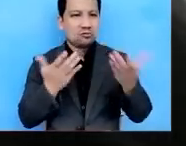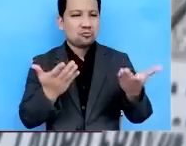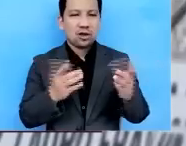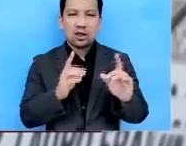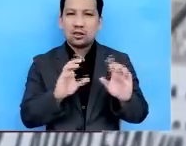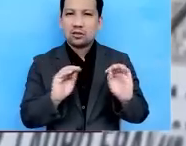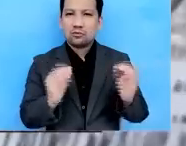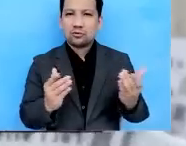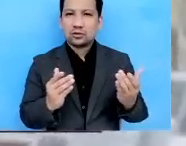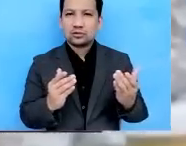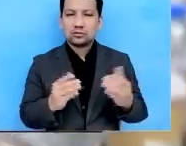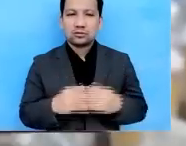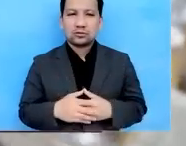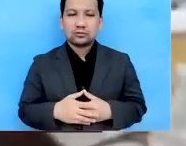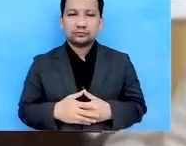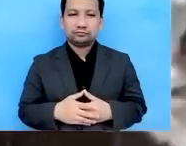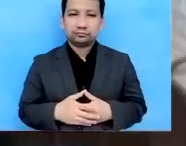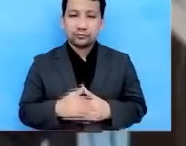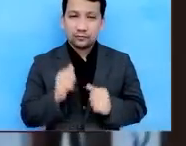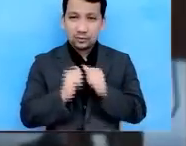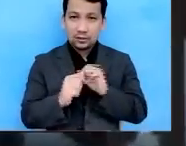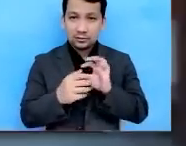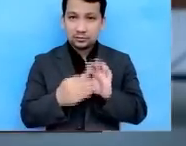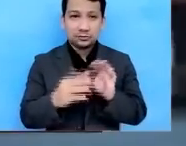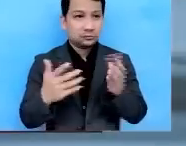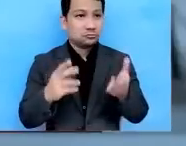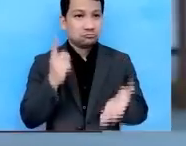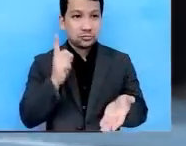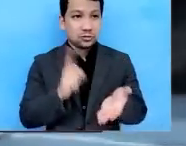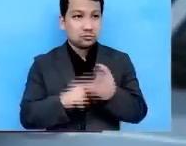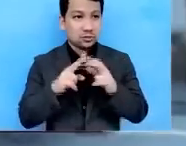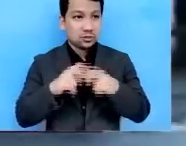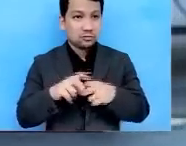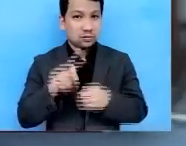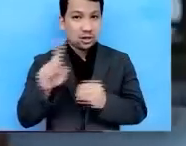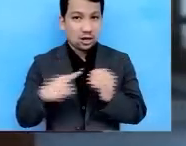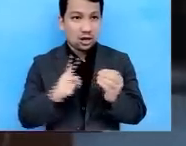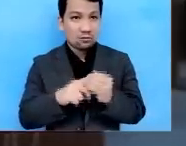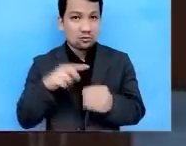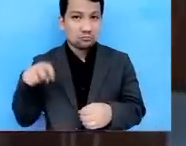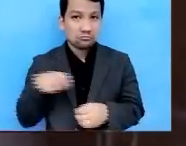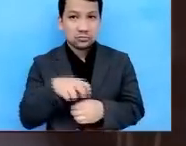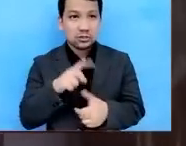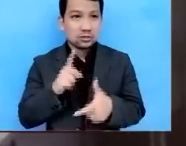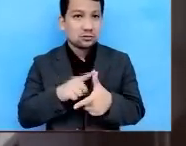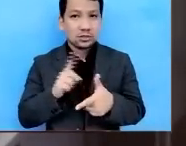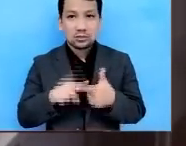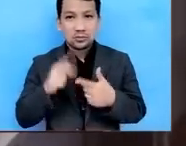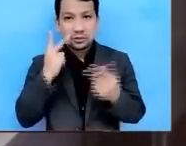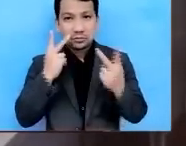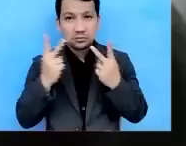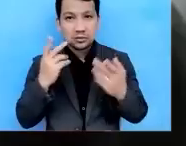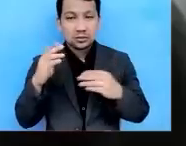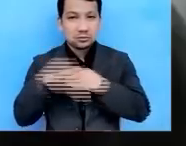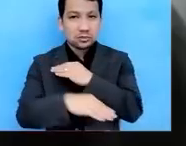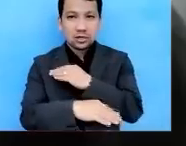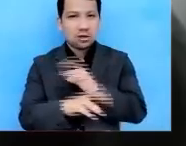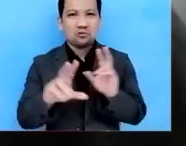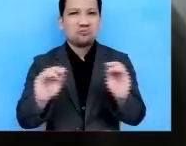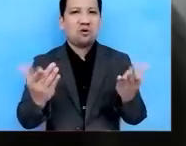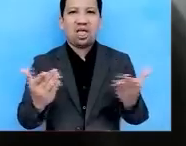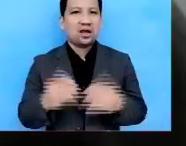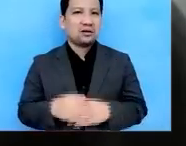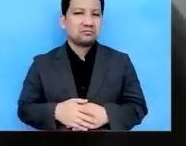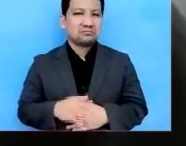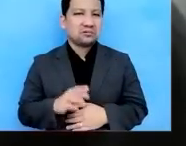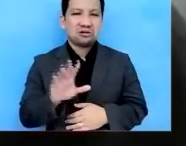No conversation. So, yes. Now, no conversation even about being a tourist, about visiting the beaches, no. The Philippines, or anything